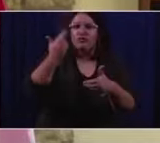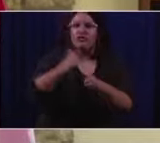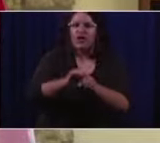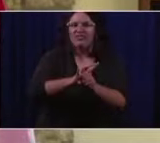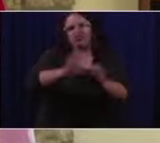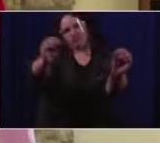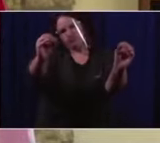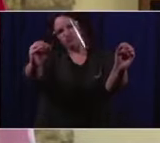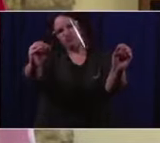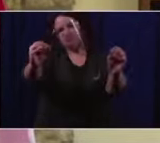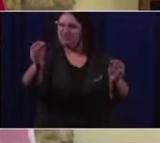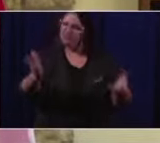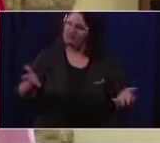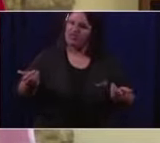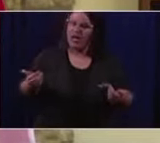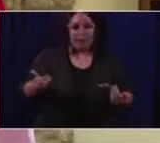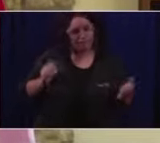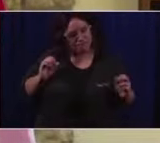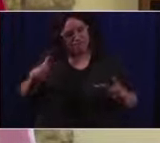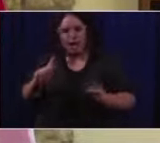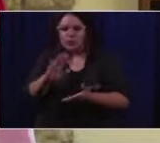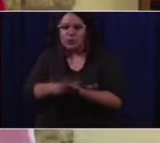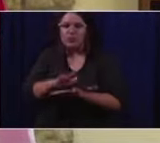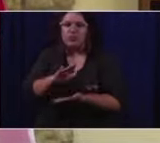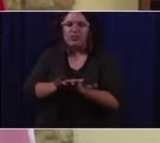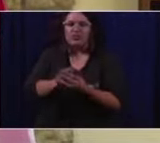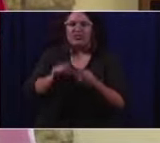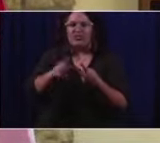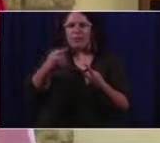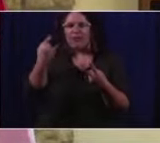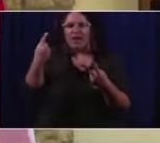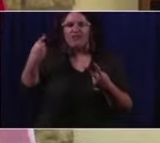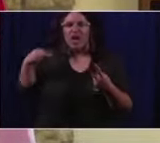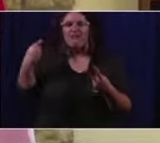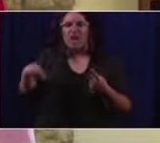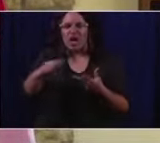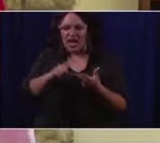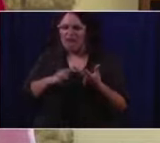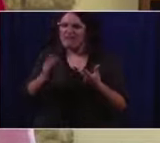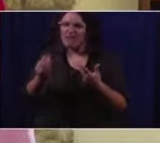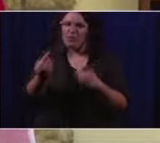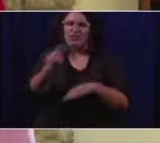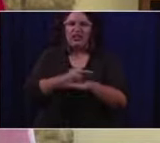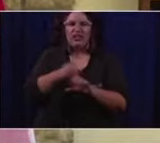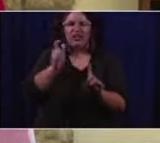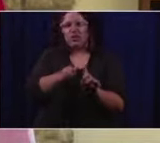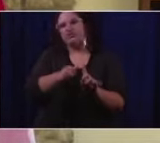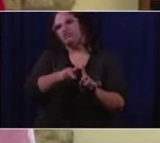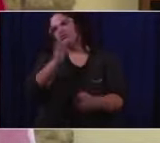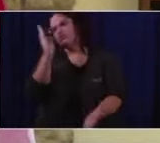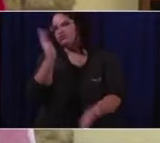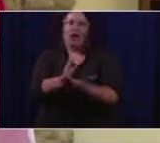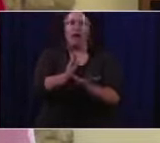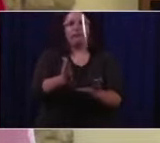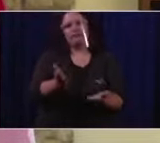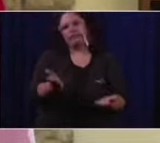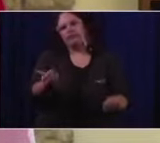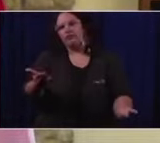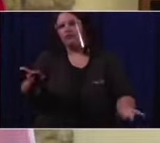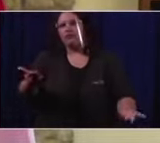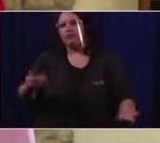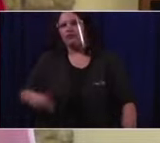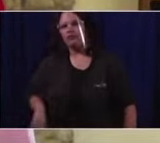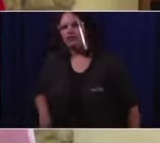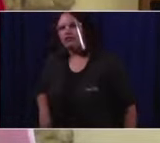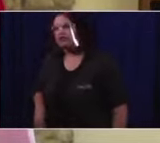masking, unnecessary testing, and can we stop the unethical 14-day quarantine of healthy kids? Well, Jack, my answer is probably the same as it